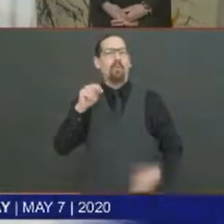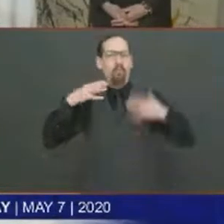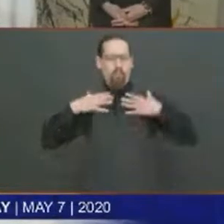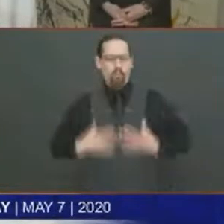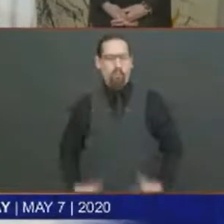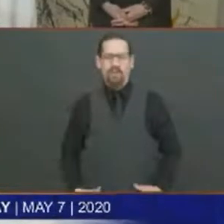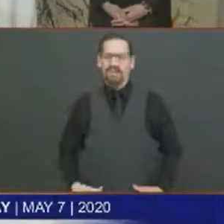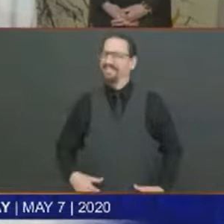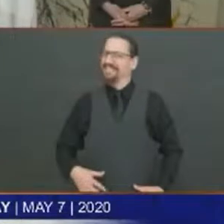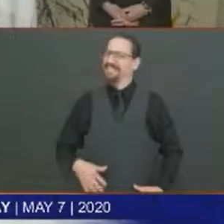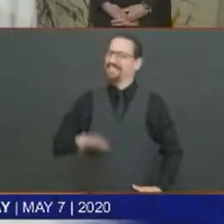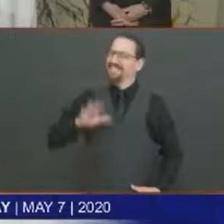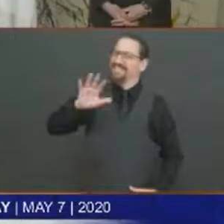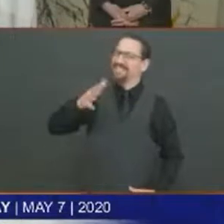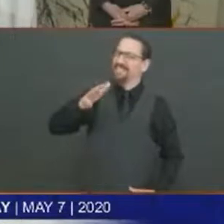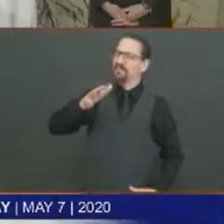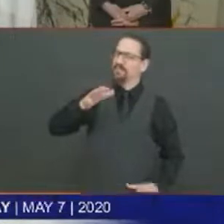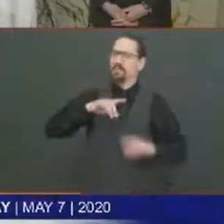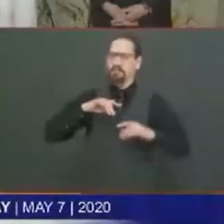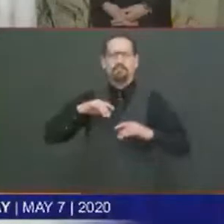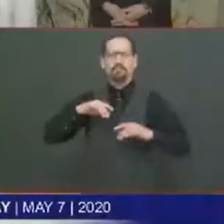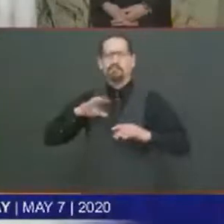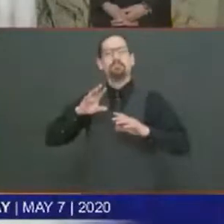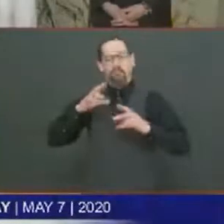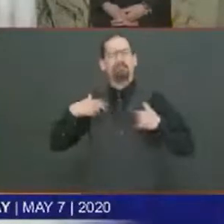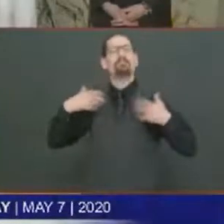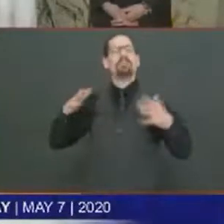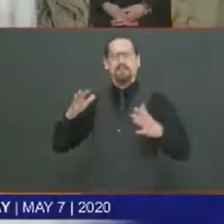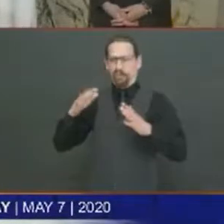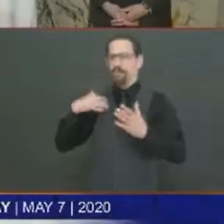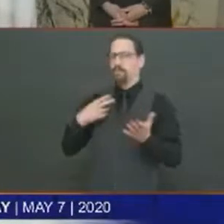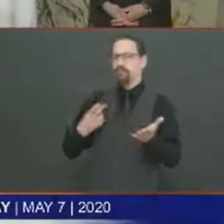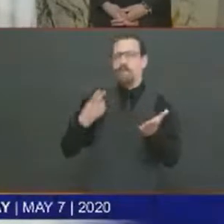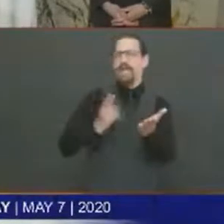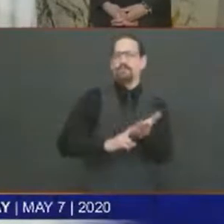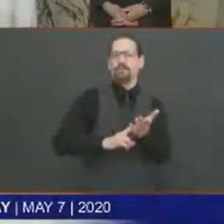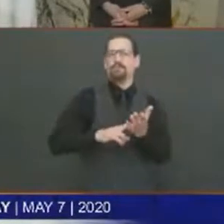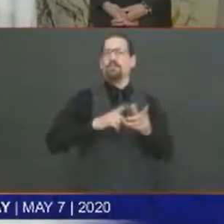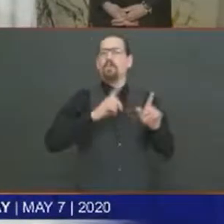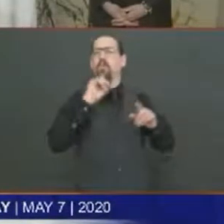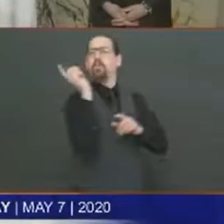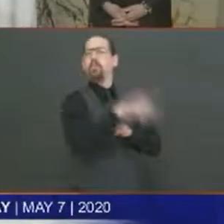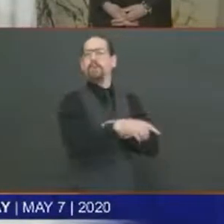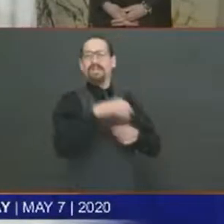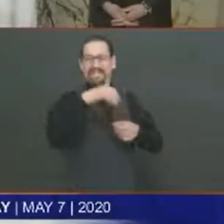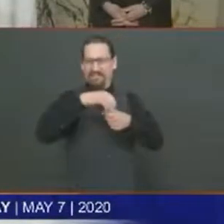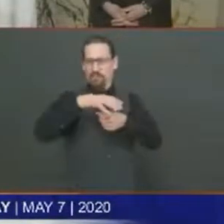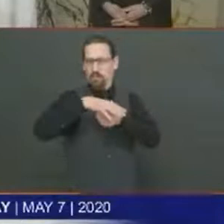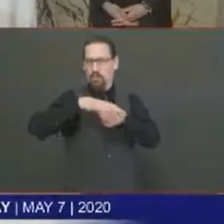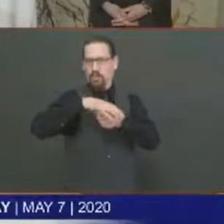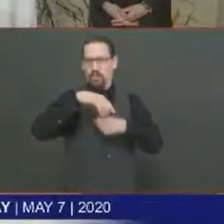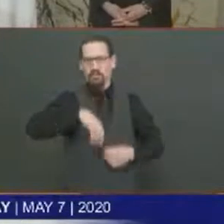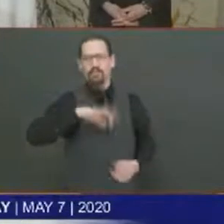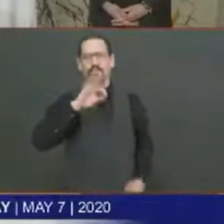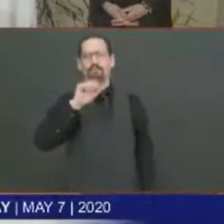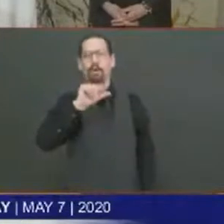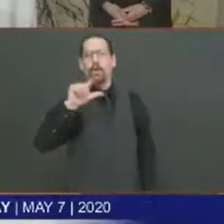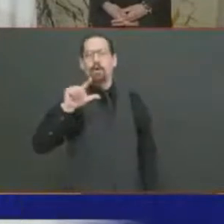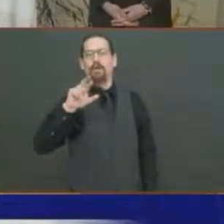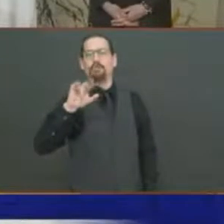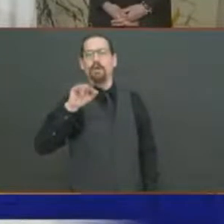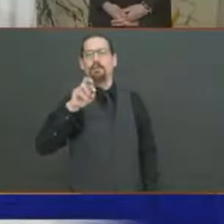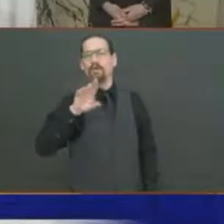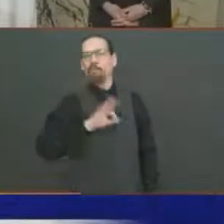have procured locally from a great company in Fall River, and so we